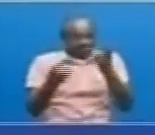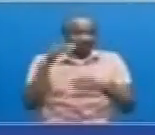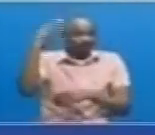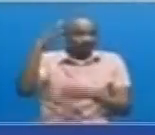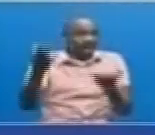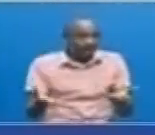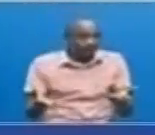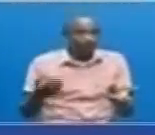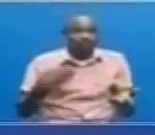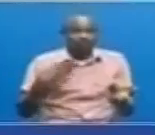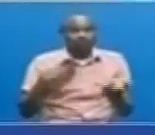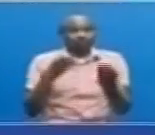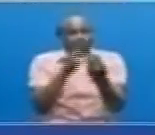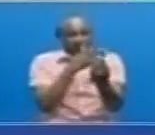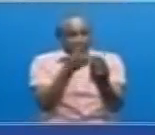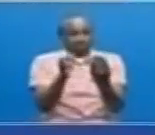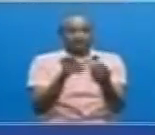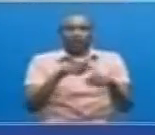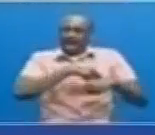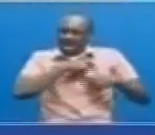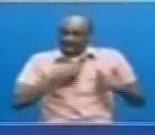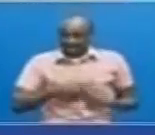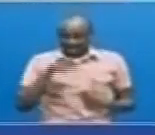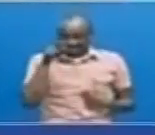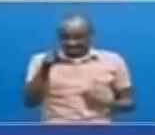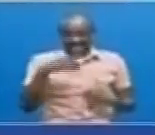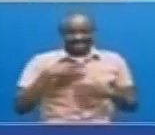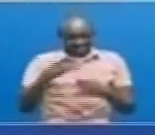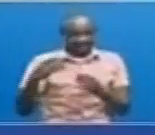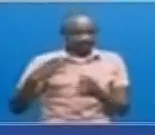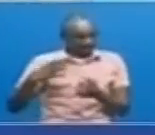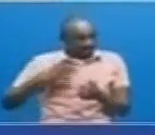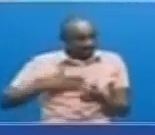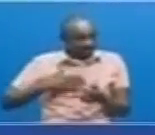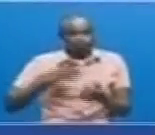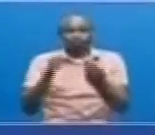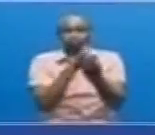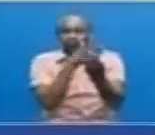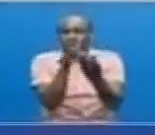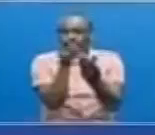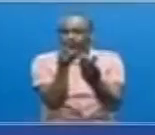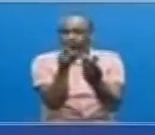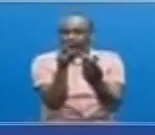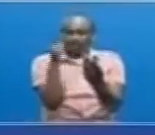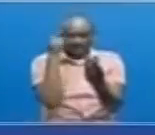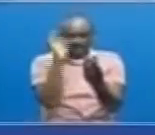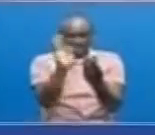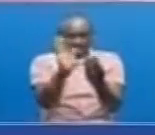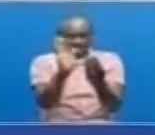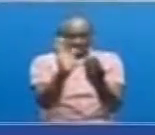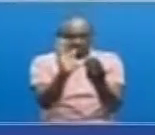by appealing, winning the hearts and the interest of our people by appealing to their